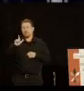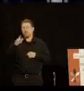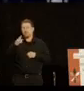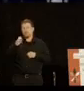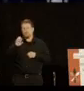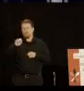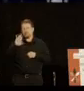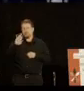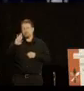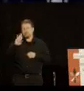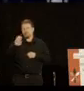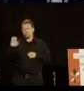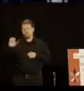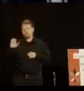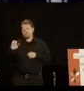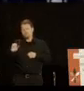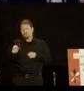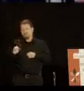County.